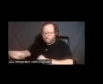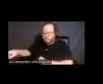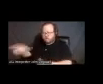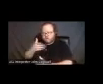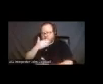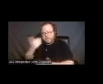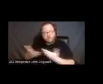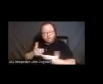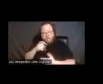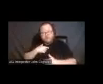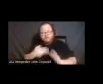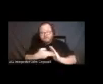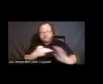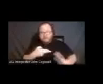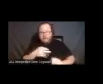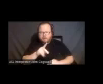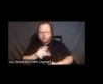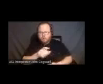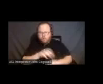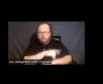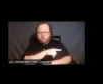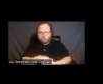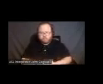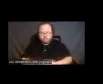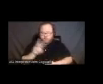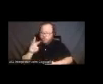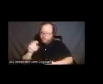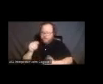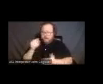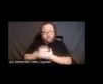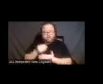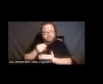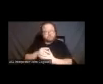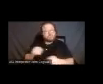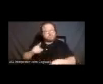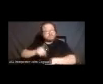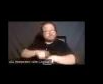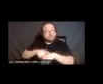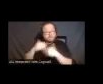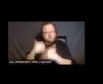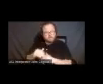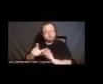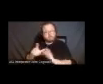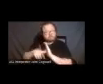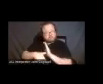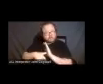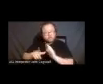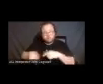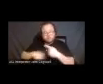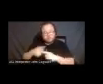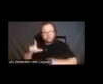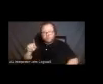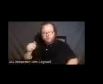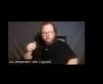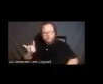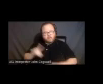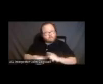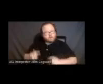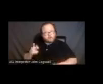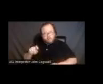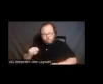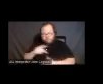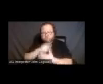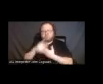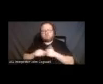who carry a diagnosis. WET funds were originally time limited and expired in 2018, but WET programs